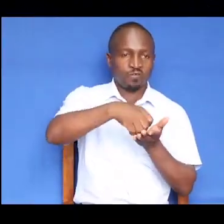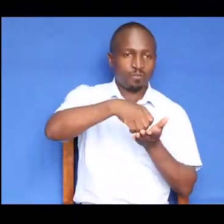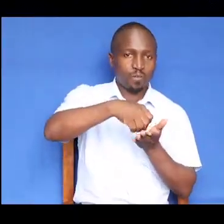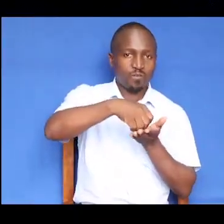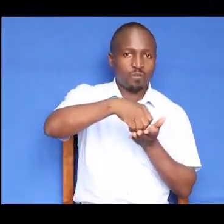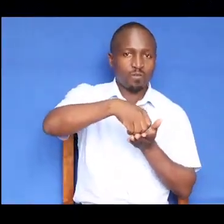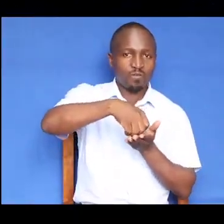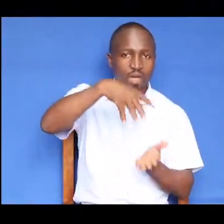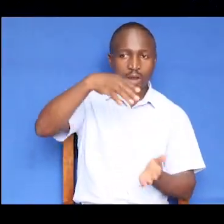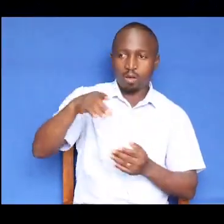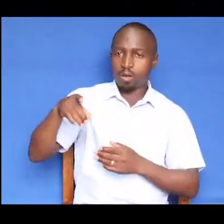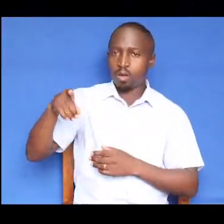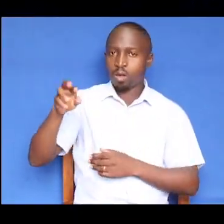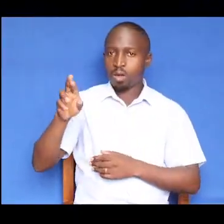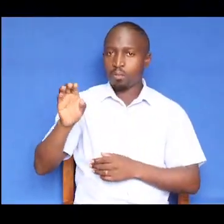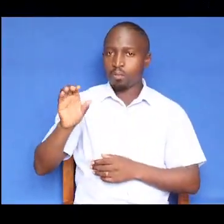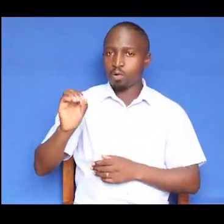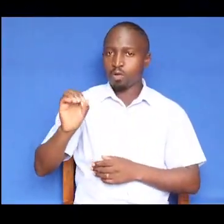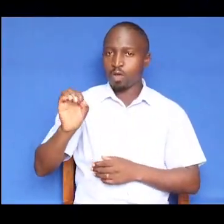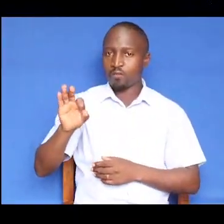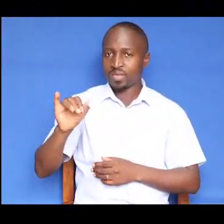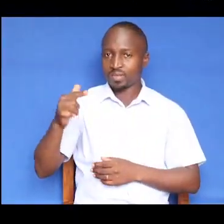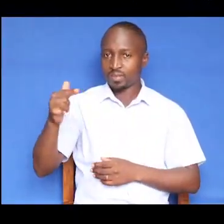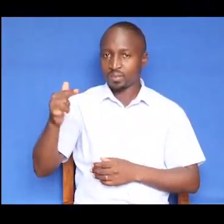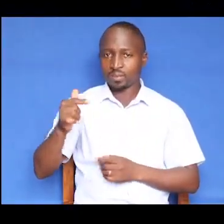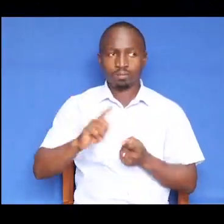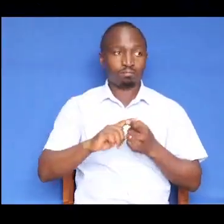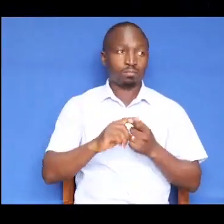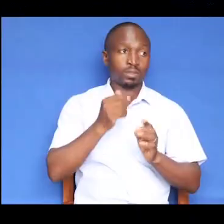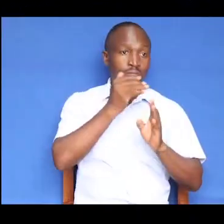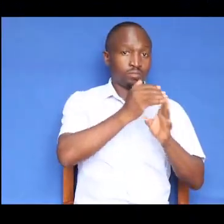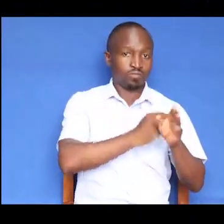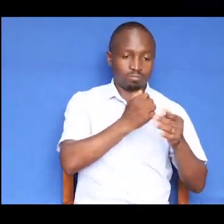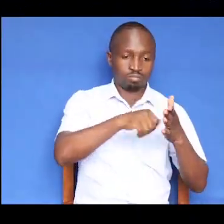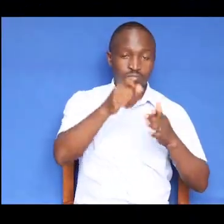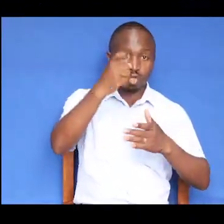before tax. Let's say 10,000.